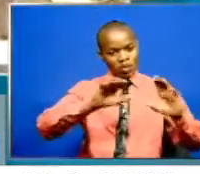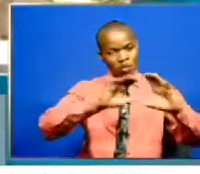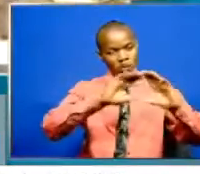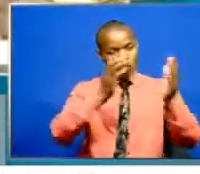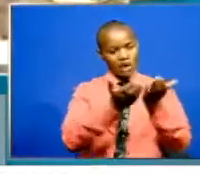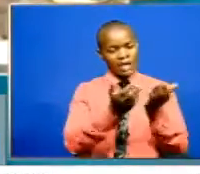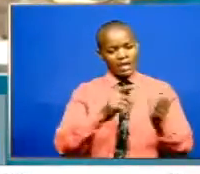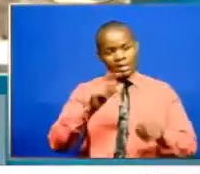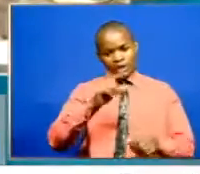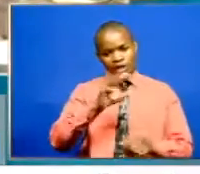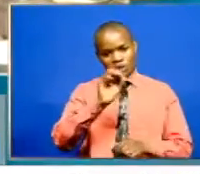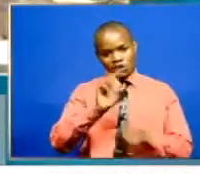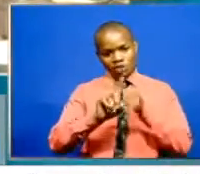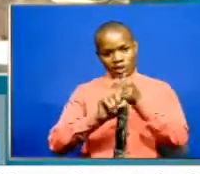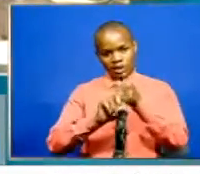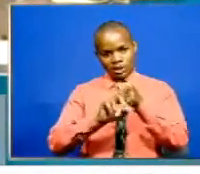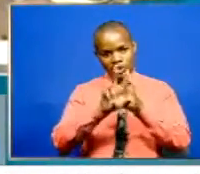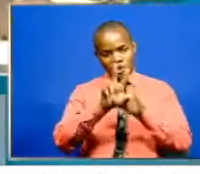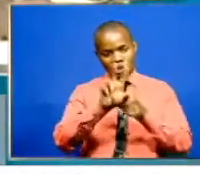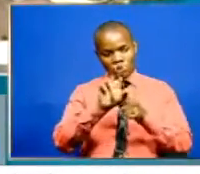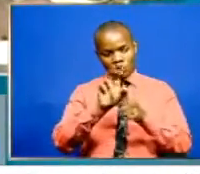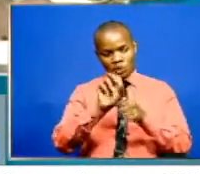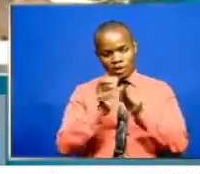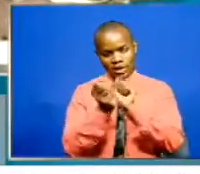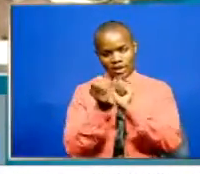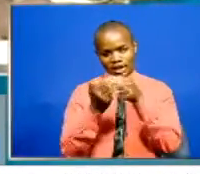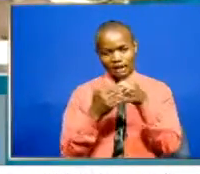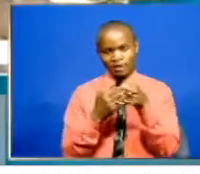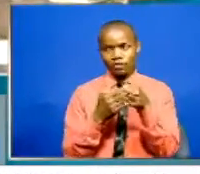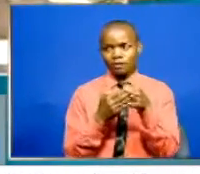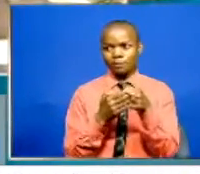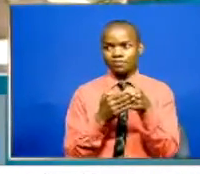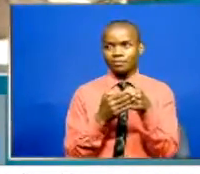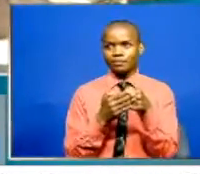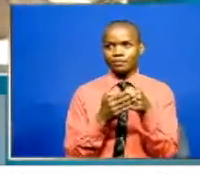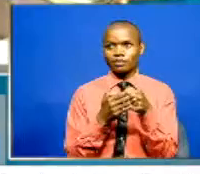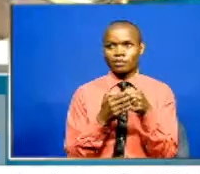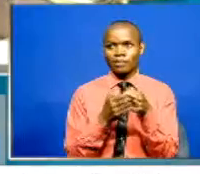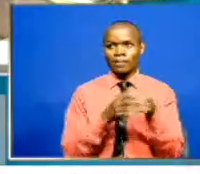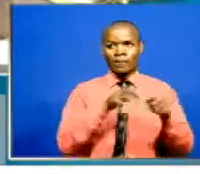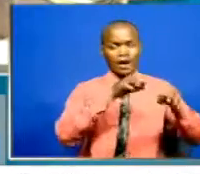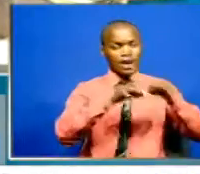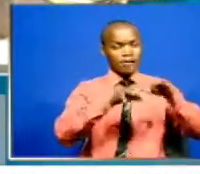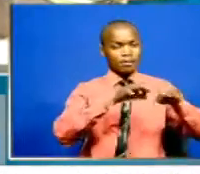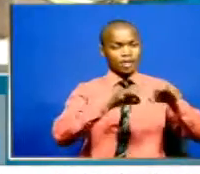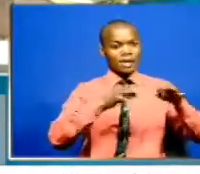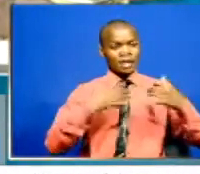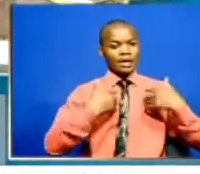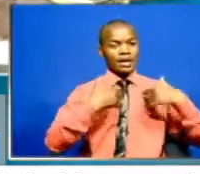GO6 of 2019, it was actually explaining the health of the planet.